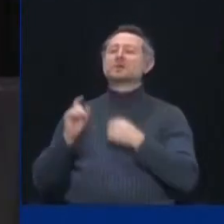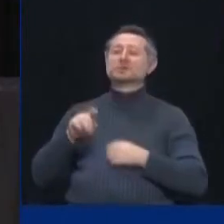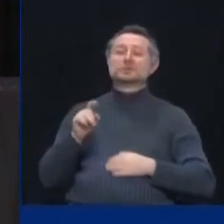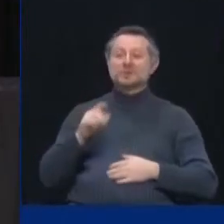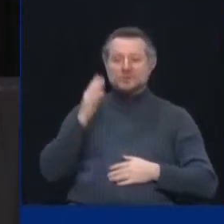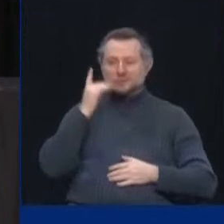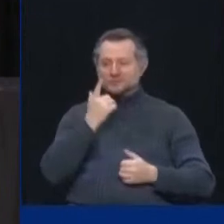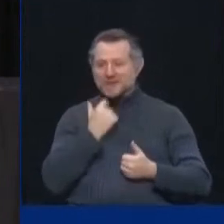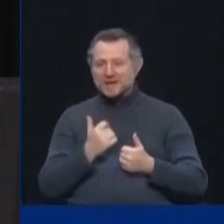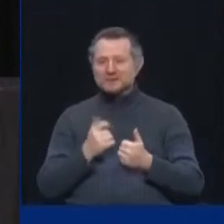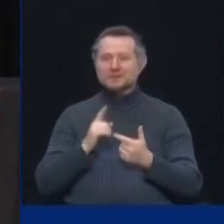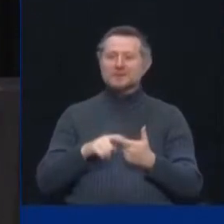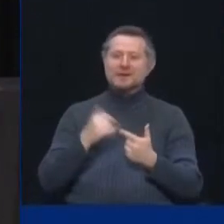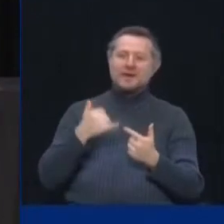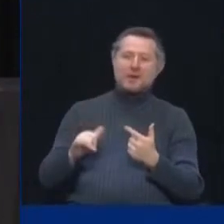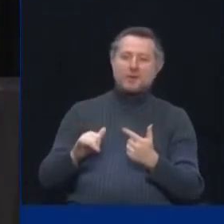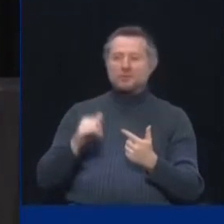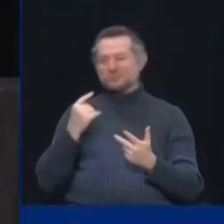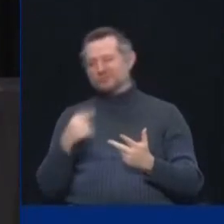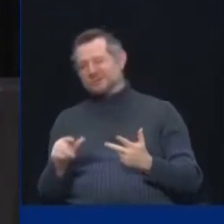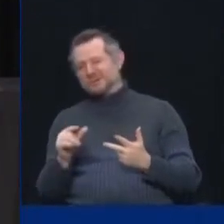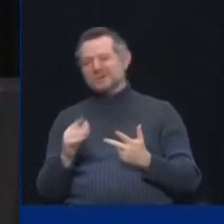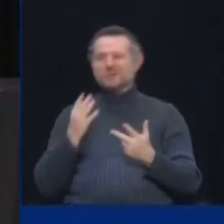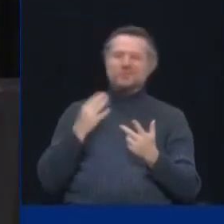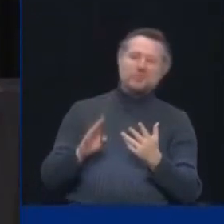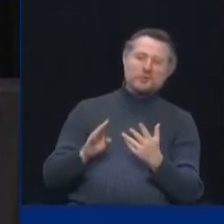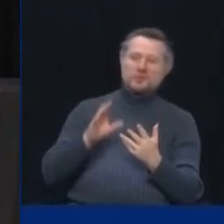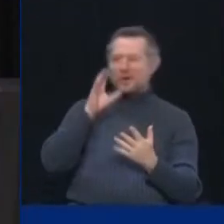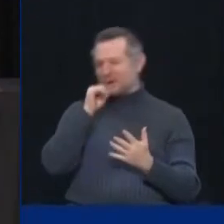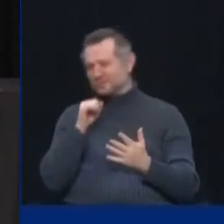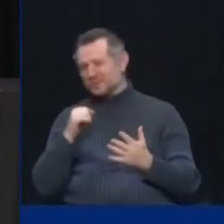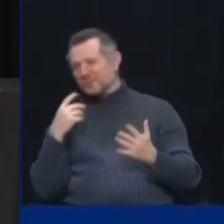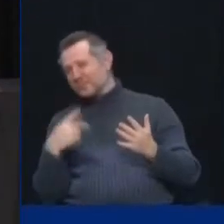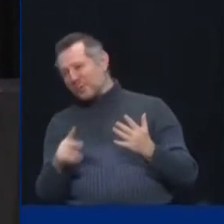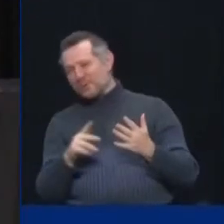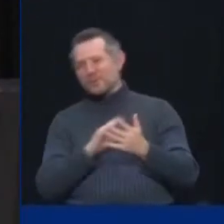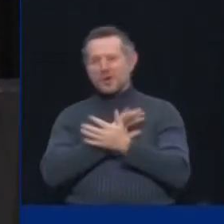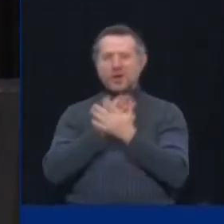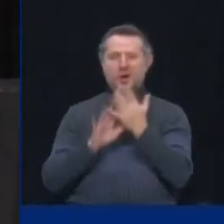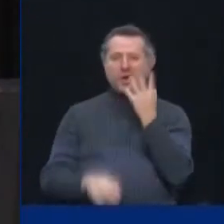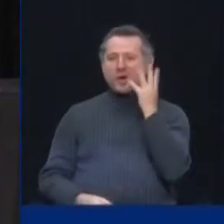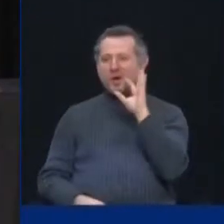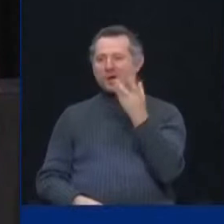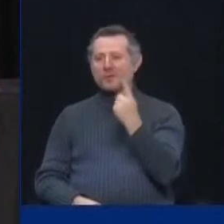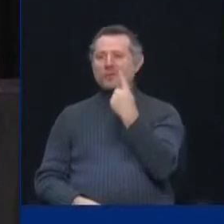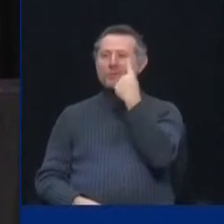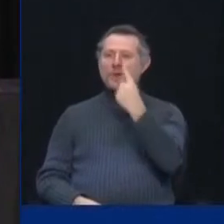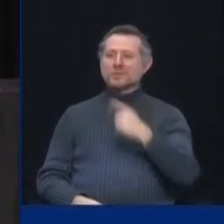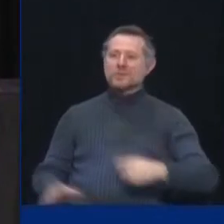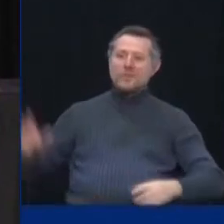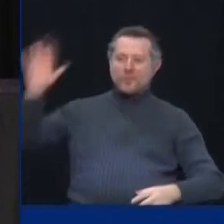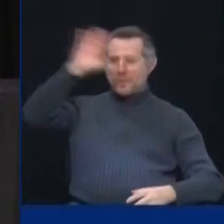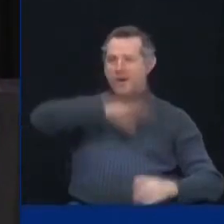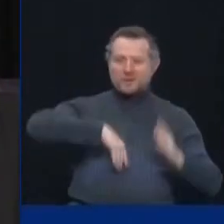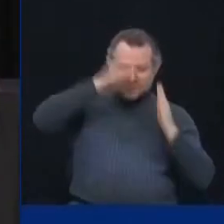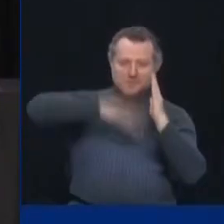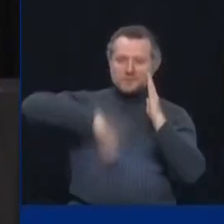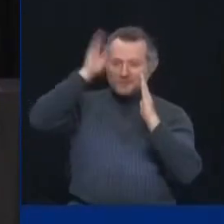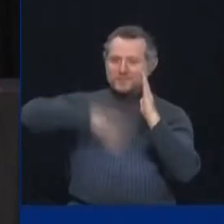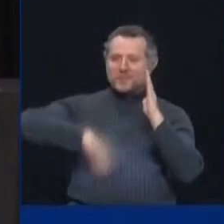yellow, green, blue, orange, and purple all on one wall, I'm not really sure.